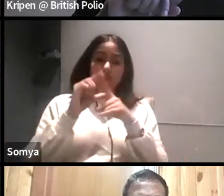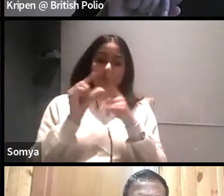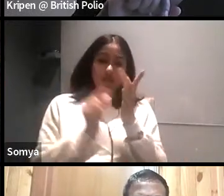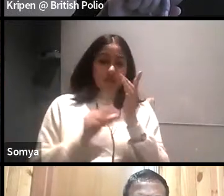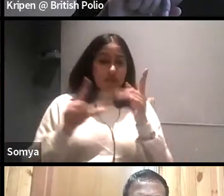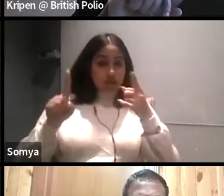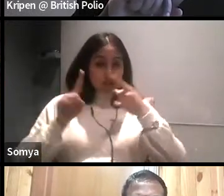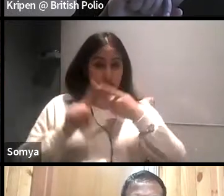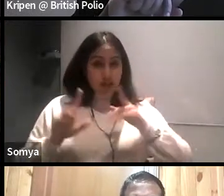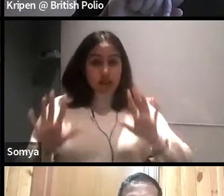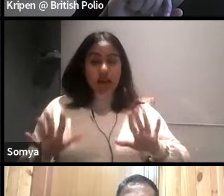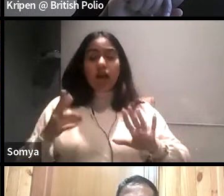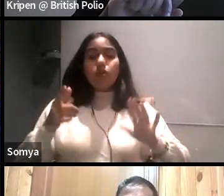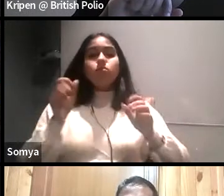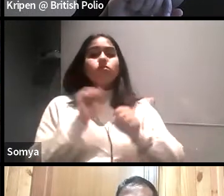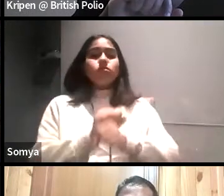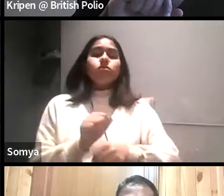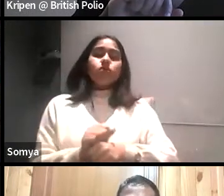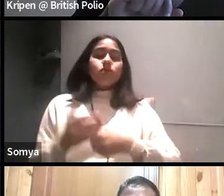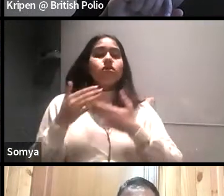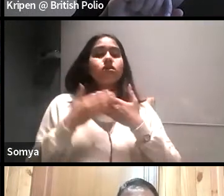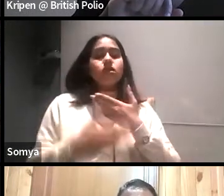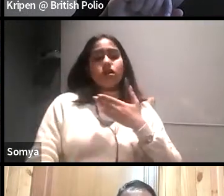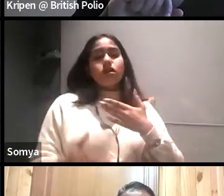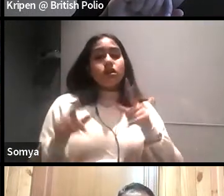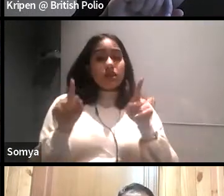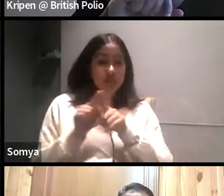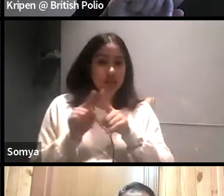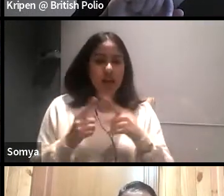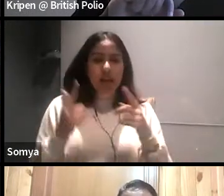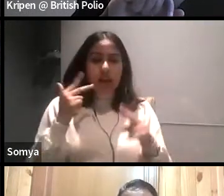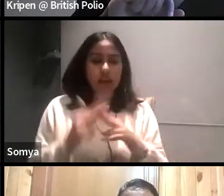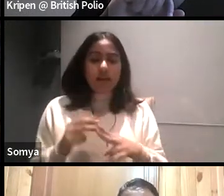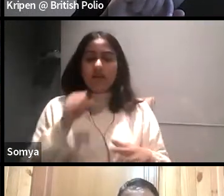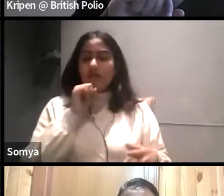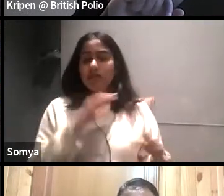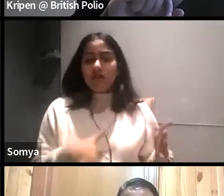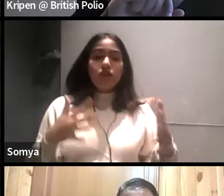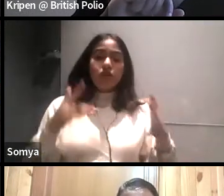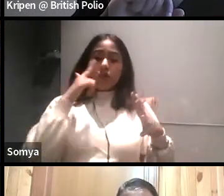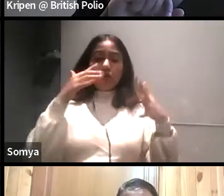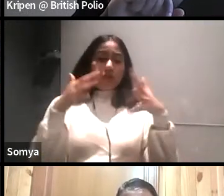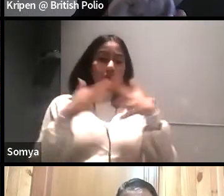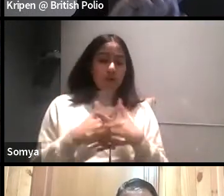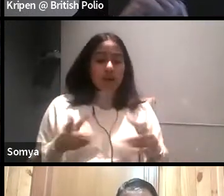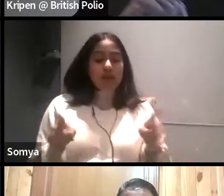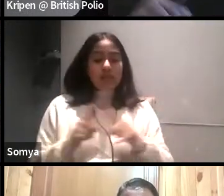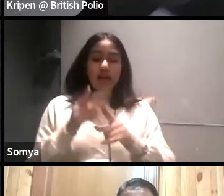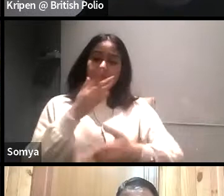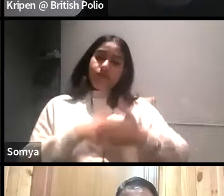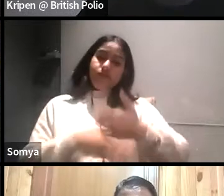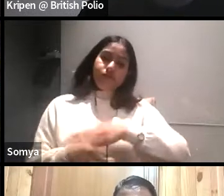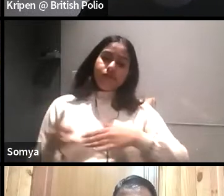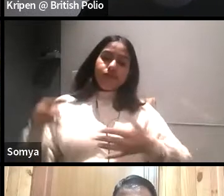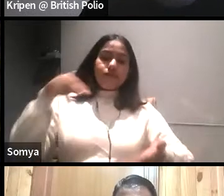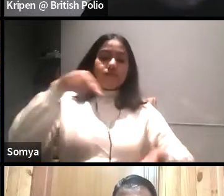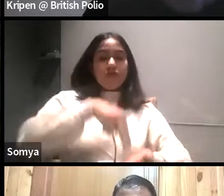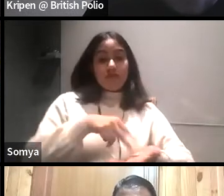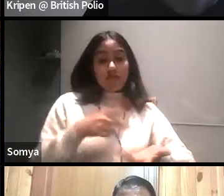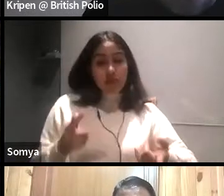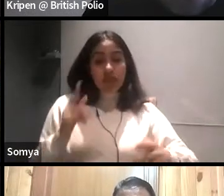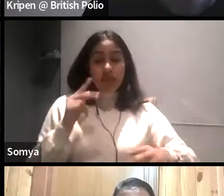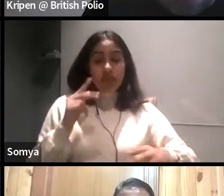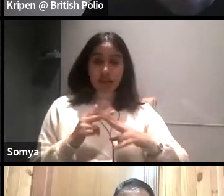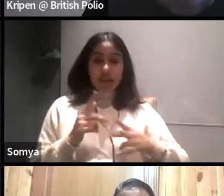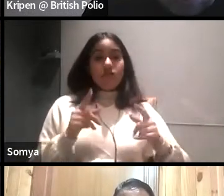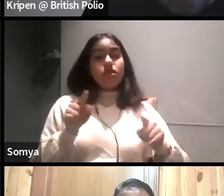on, where we try to mentor the young women with disabilities to come out of this niche and